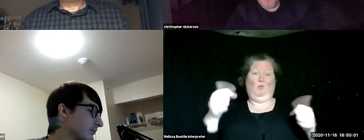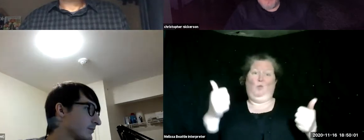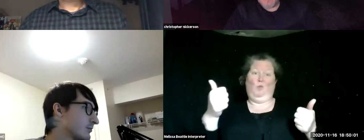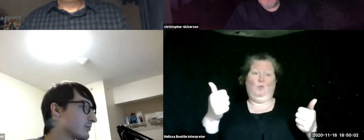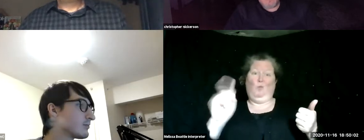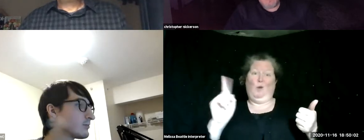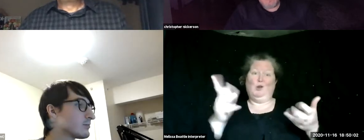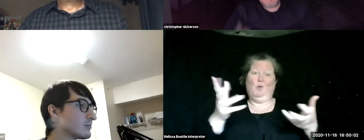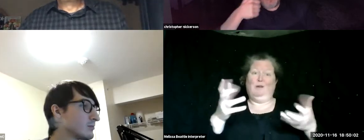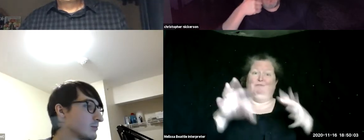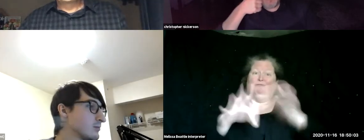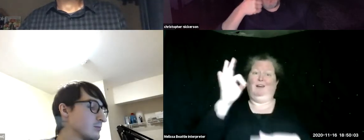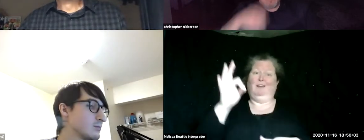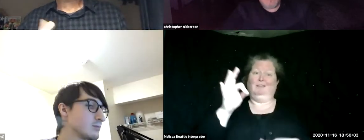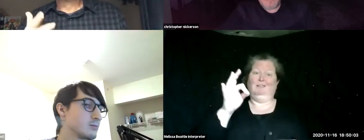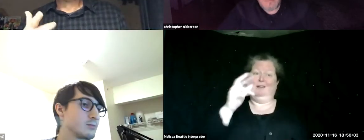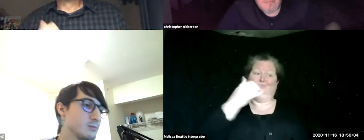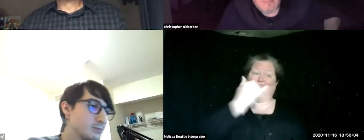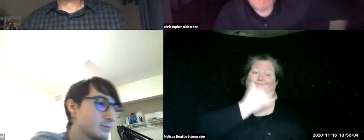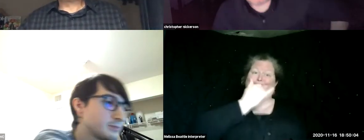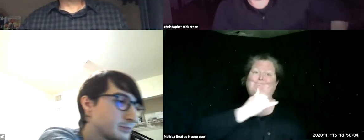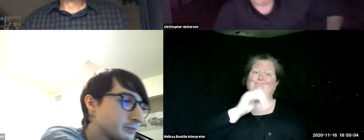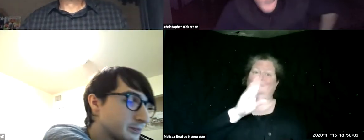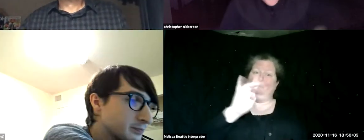Can I add to this question?